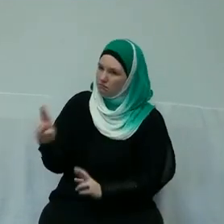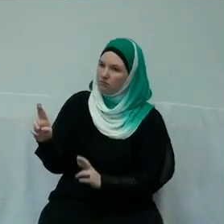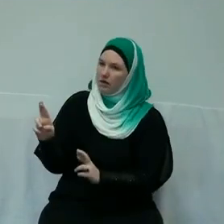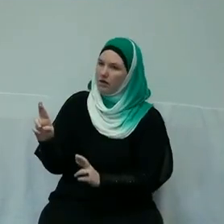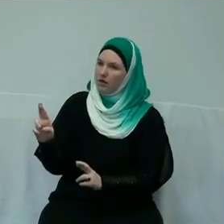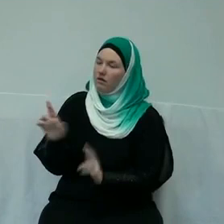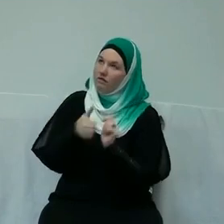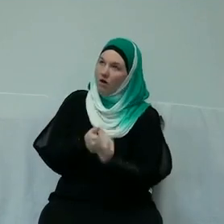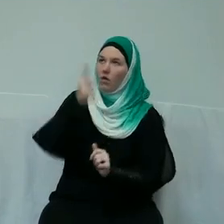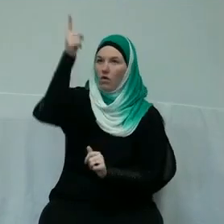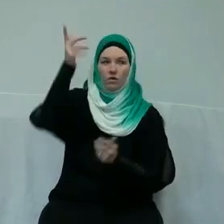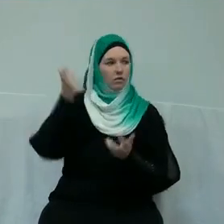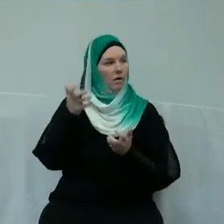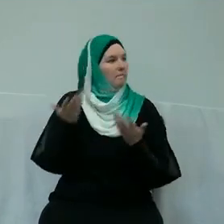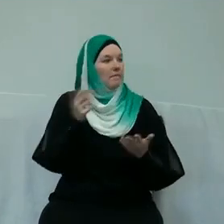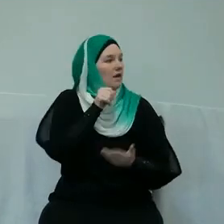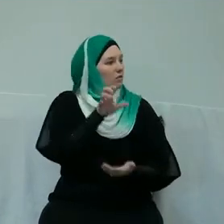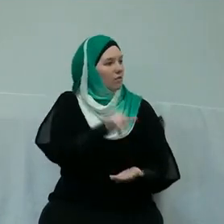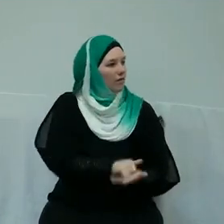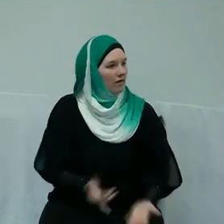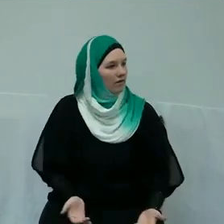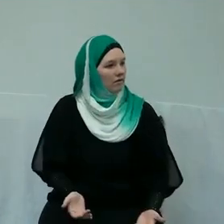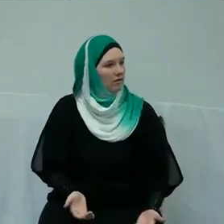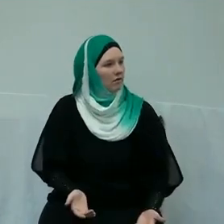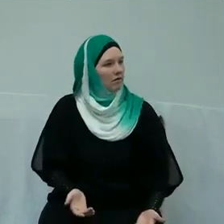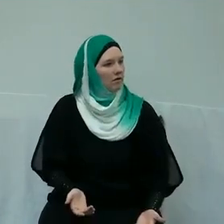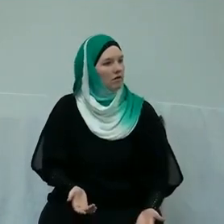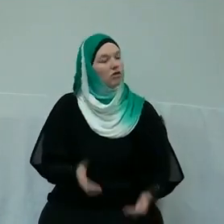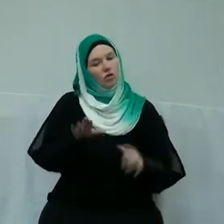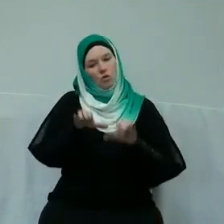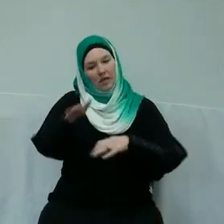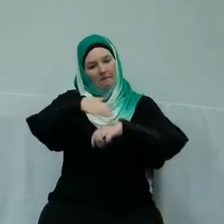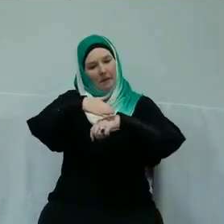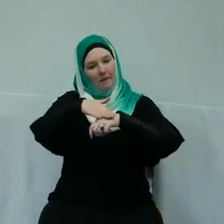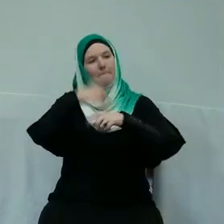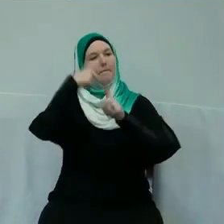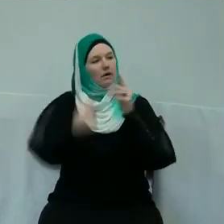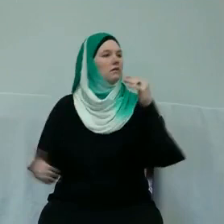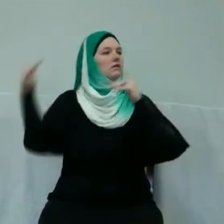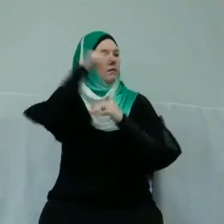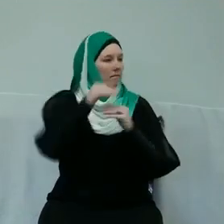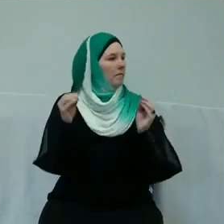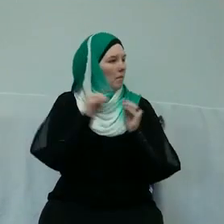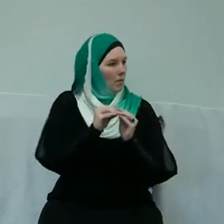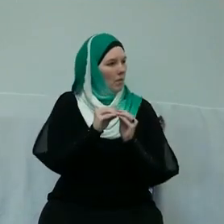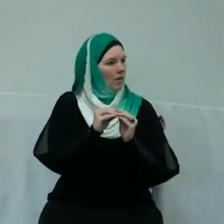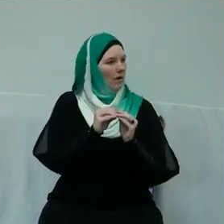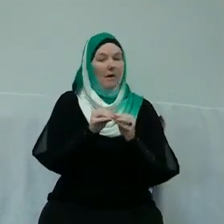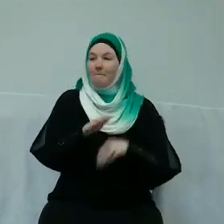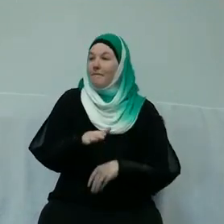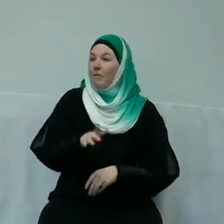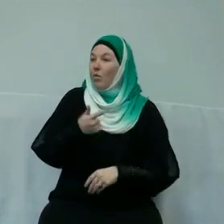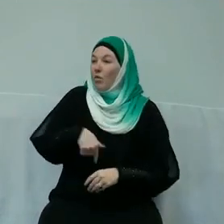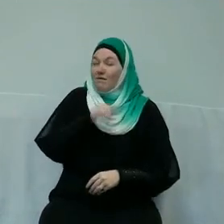according to Allah, according to the Quran and the Sunnah of the Prophet sallallahu alaihi wasallam. Well, basically, we are not